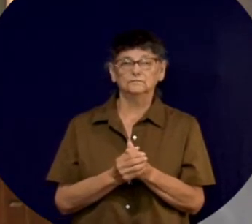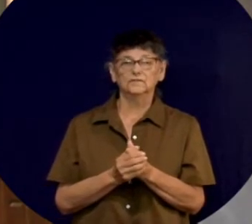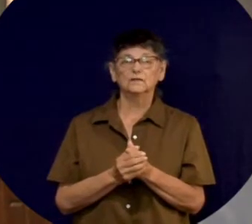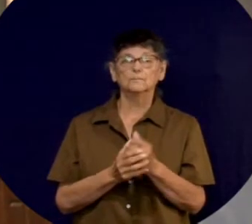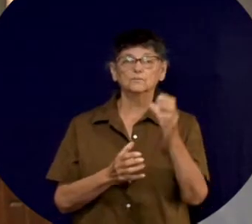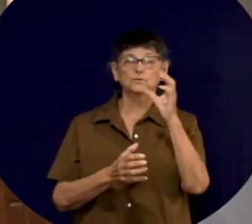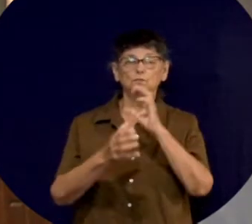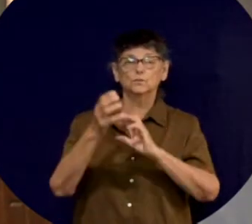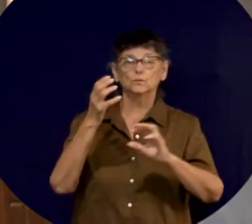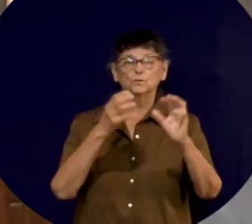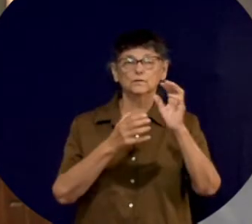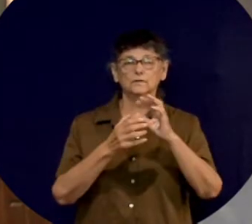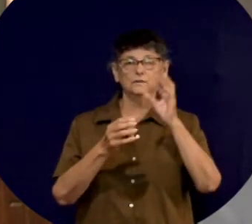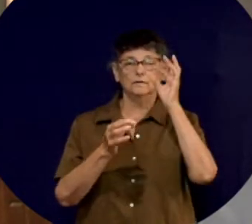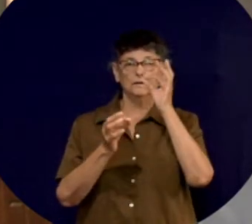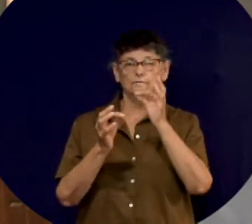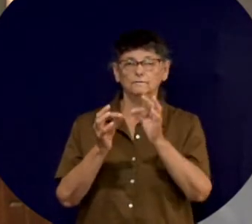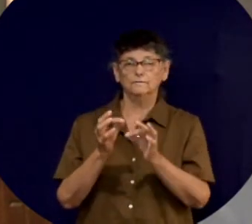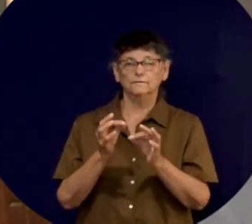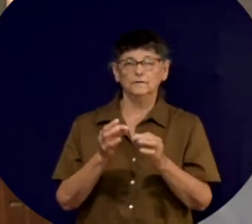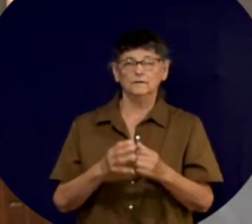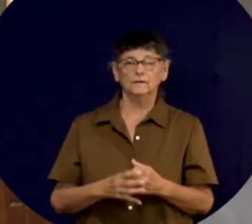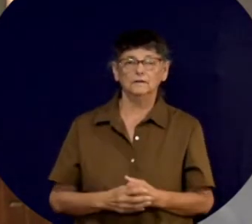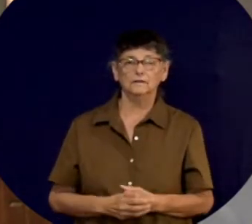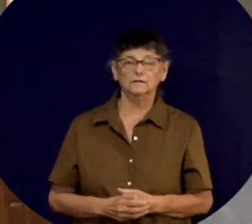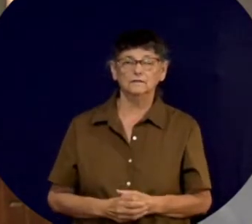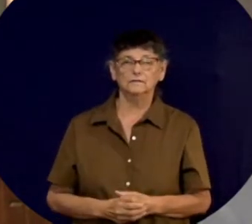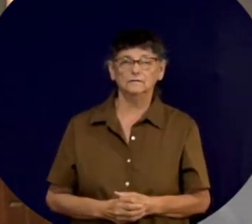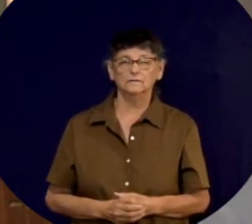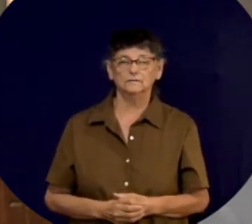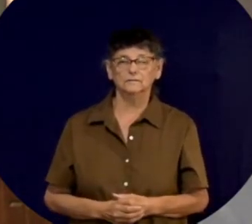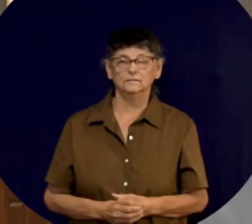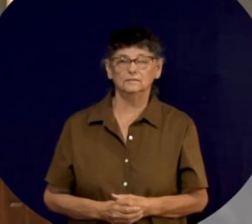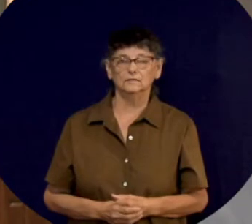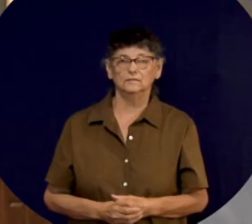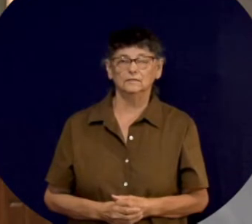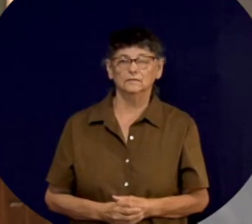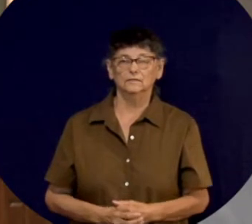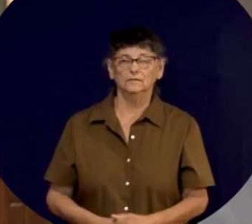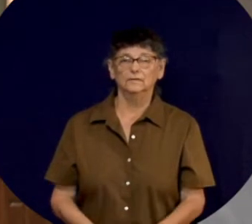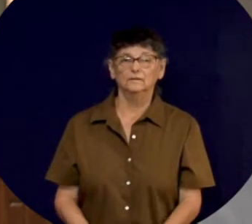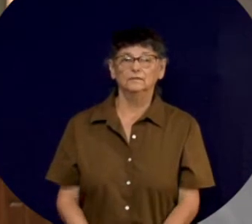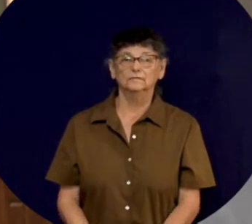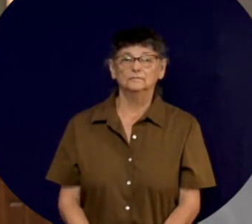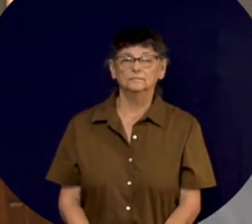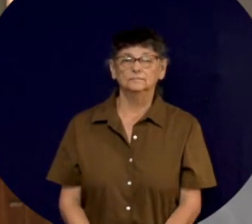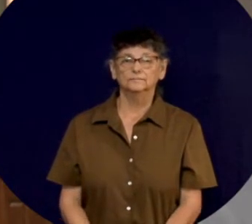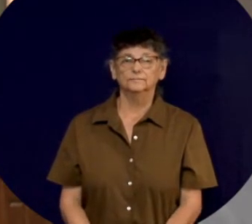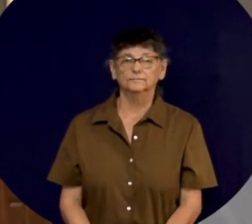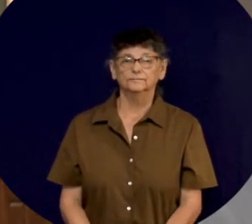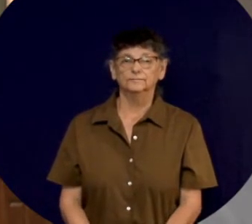The mystery of faith.